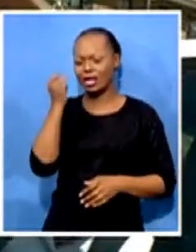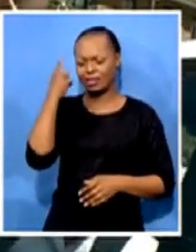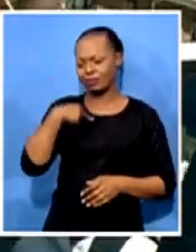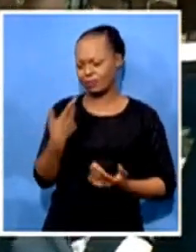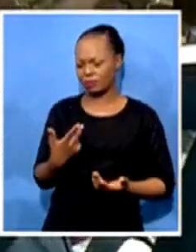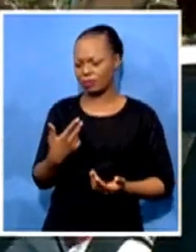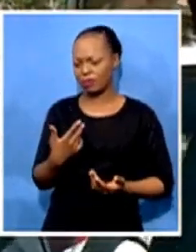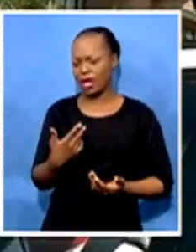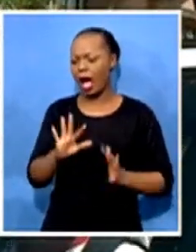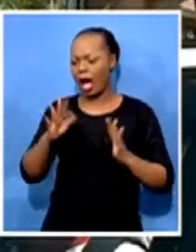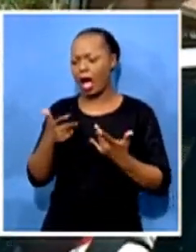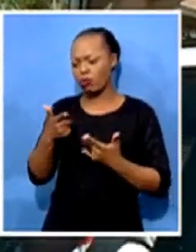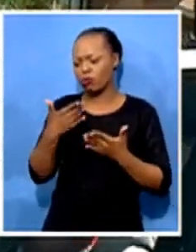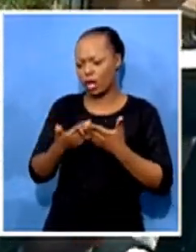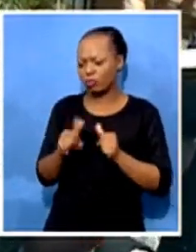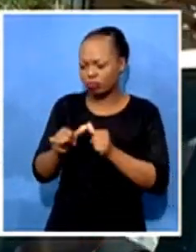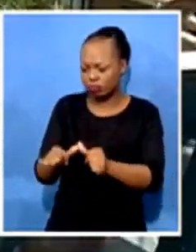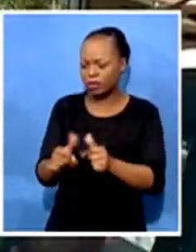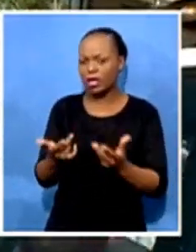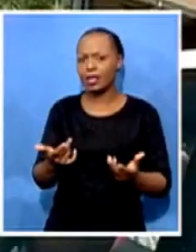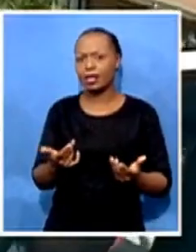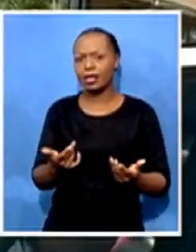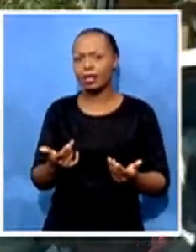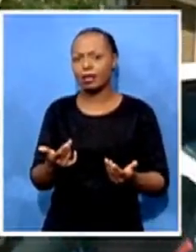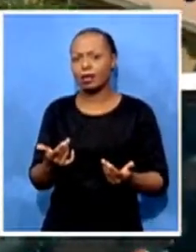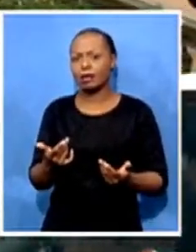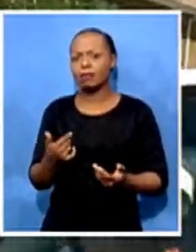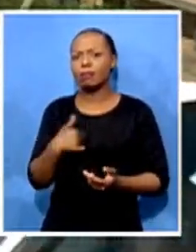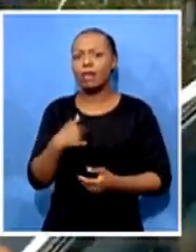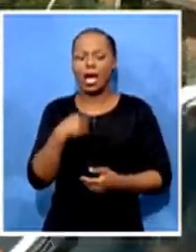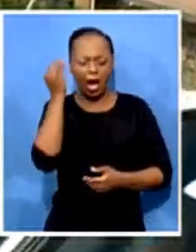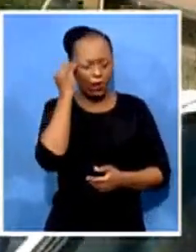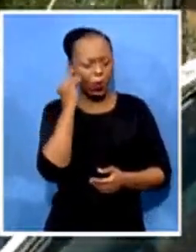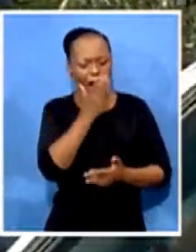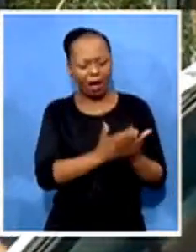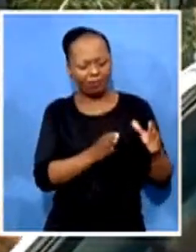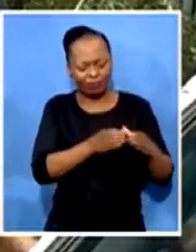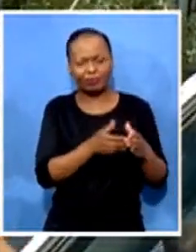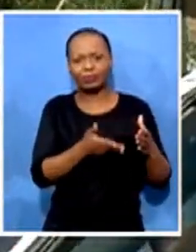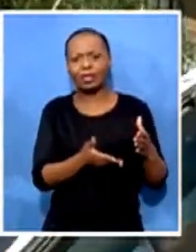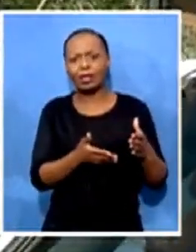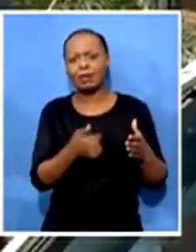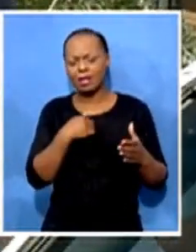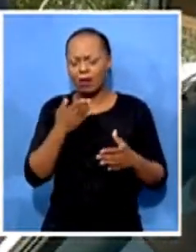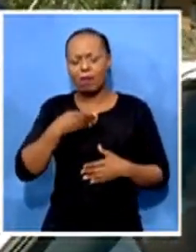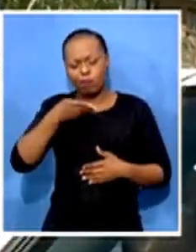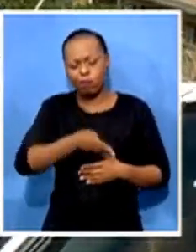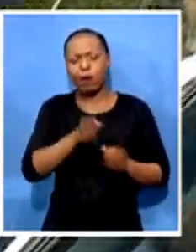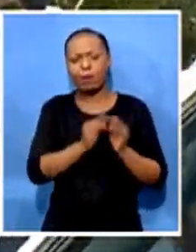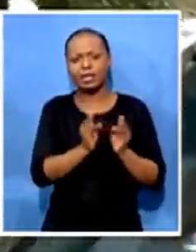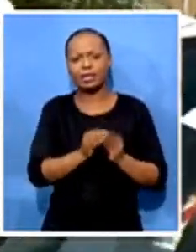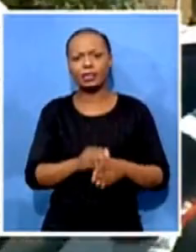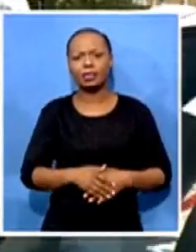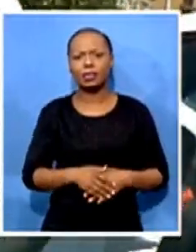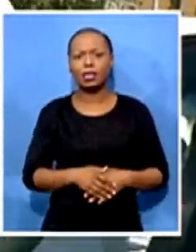police's position. I was not part of the meeting. So how are we going to deal with the 100? When you say to me, you have your 100, you are ready, you are